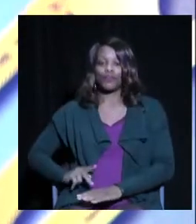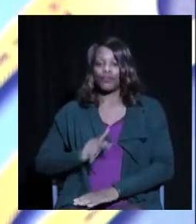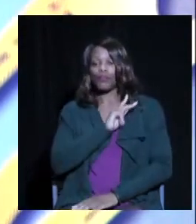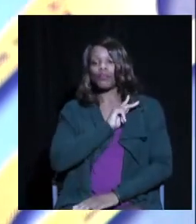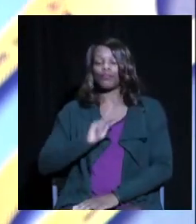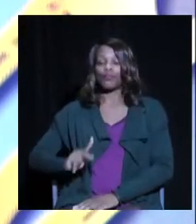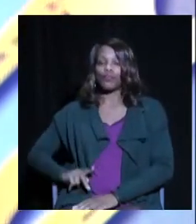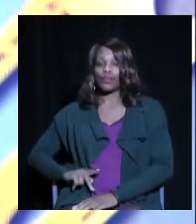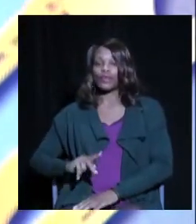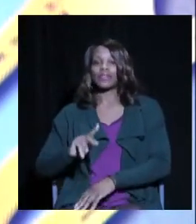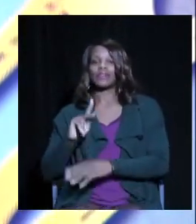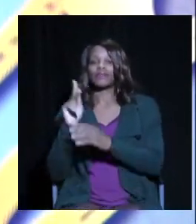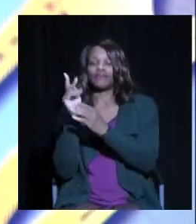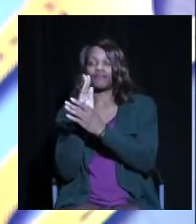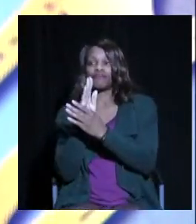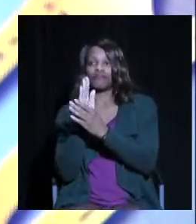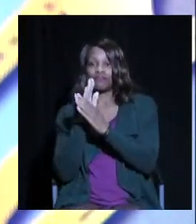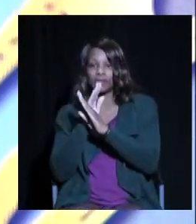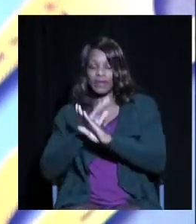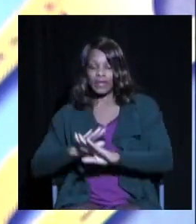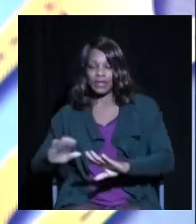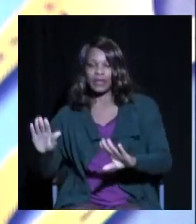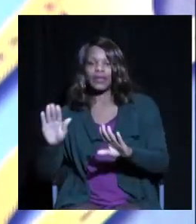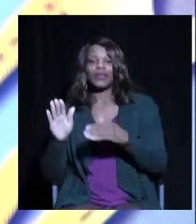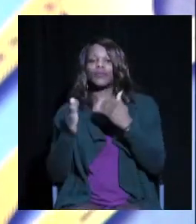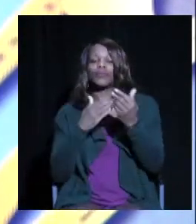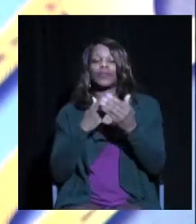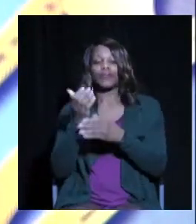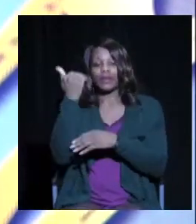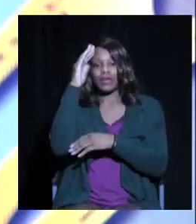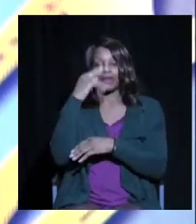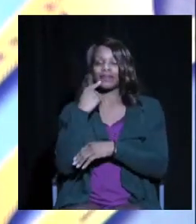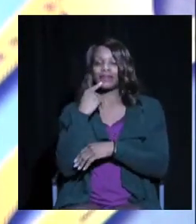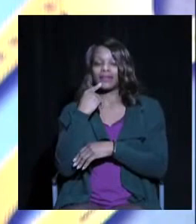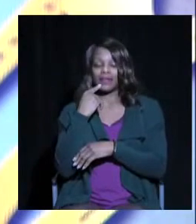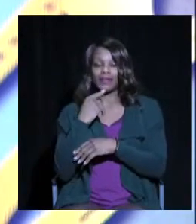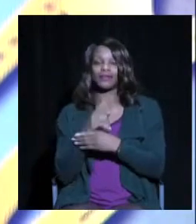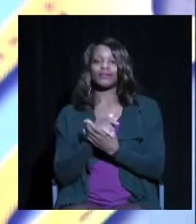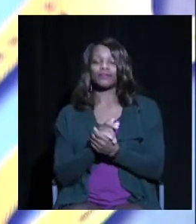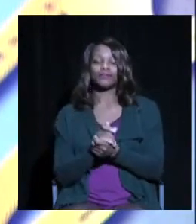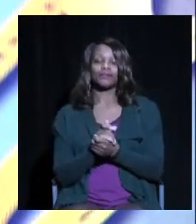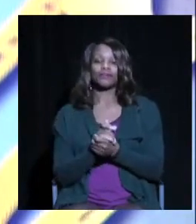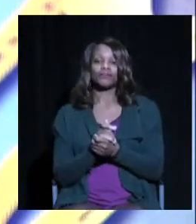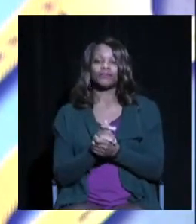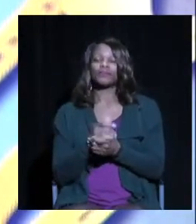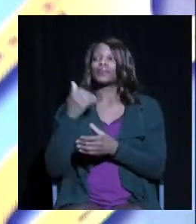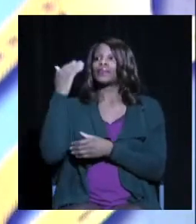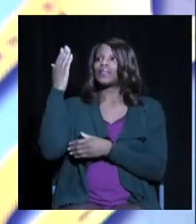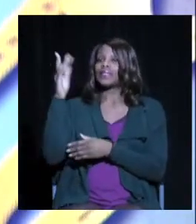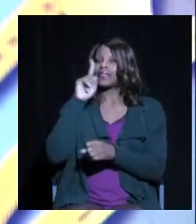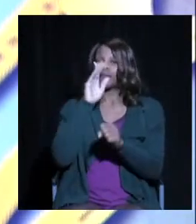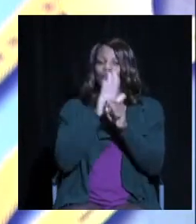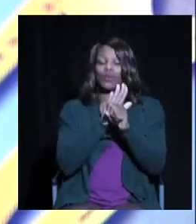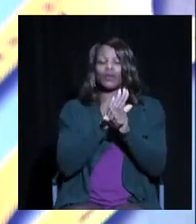his promises. He's a just how he spoke kind of God, not a kind of like he said kind of God. He's a promise-keeping kind of God,